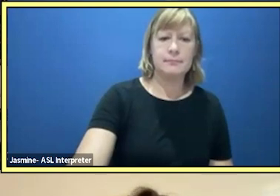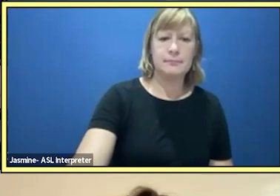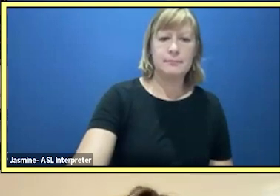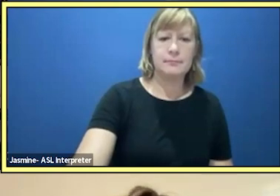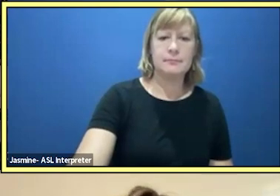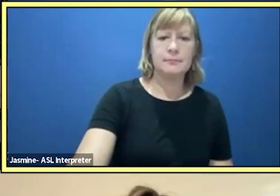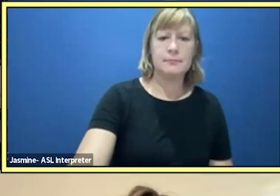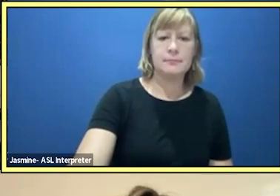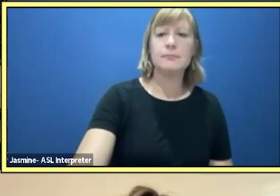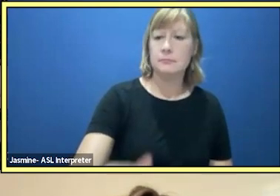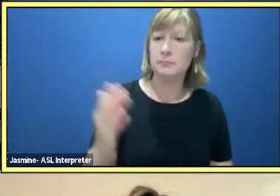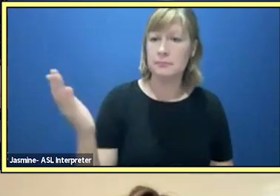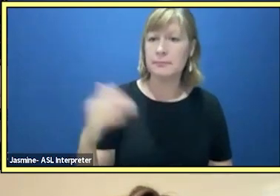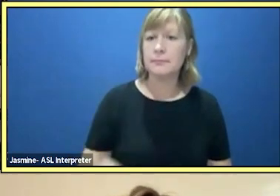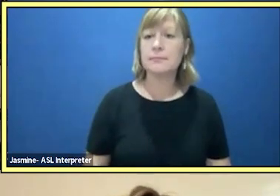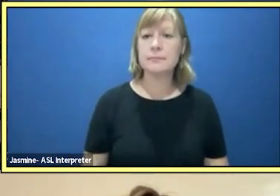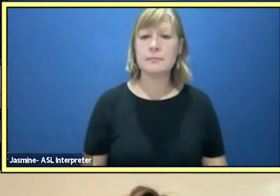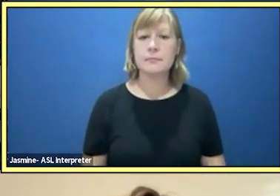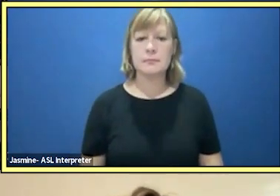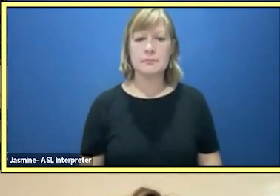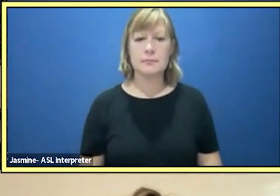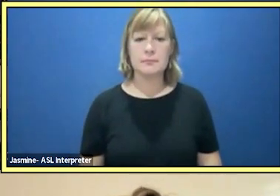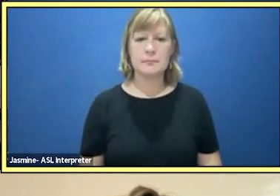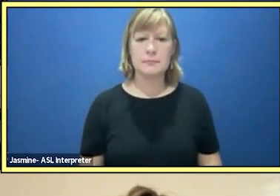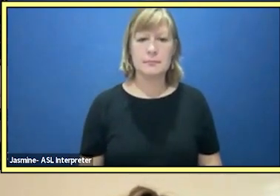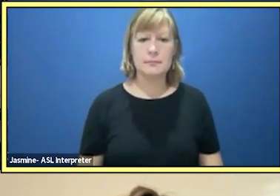All right, Andrew, you want to read that one? I don't know if Kimberly's still here.